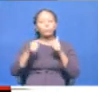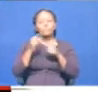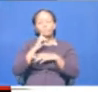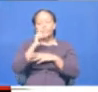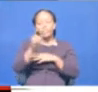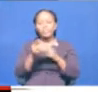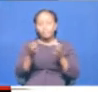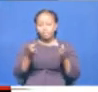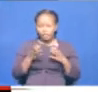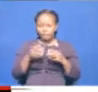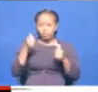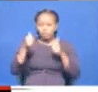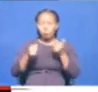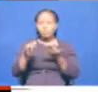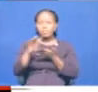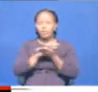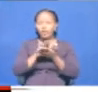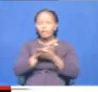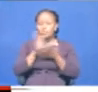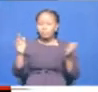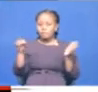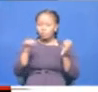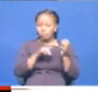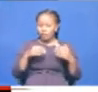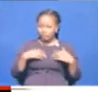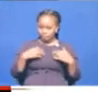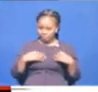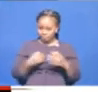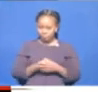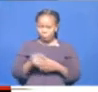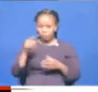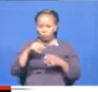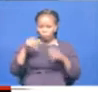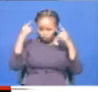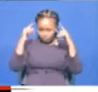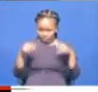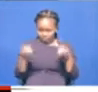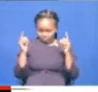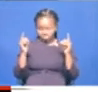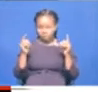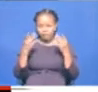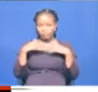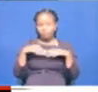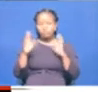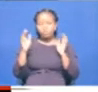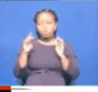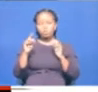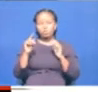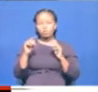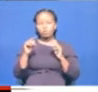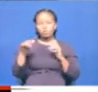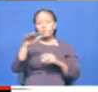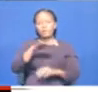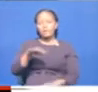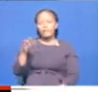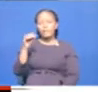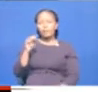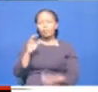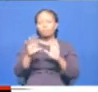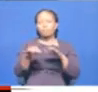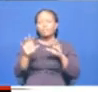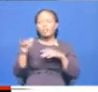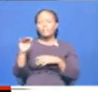the space we're playing in. So we are successfully completing our first project at Garden City, Mivida at Garden City, on time this